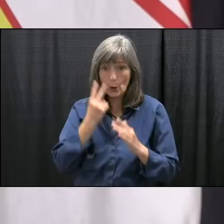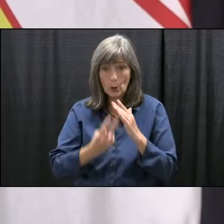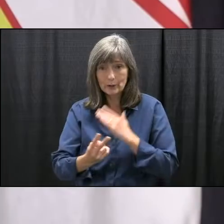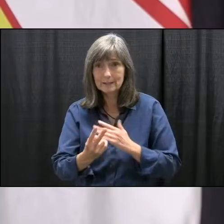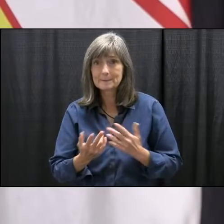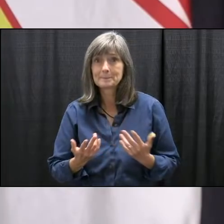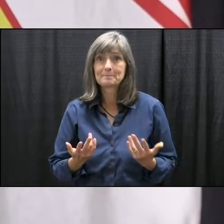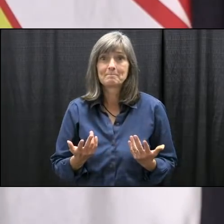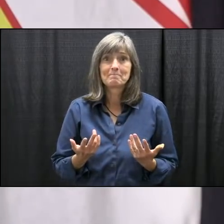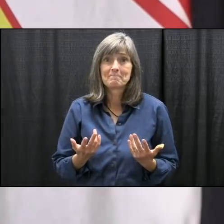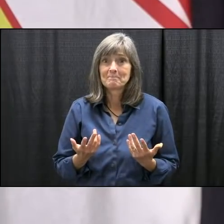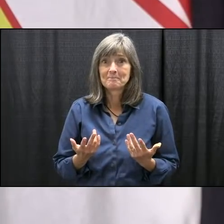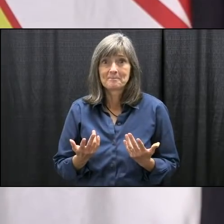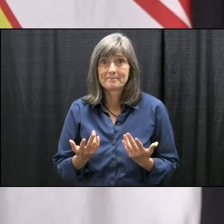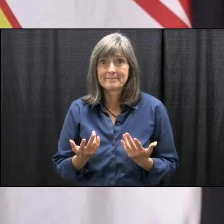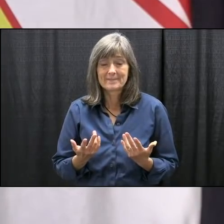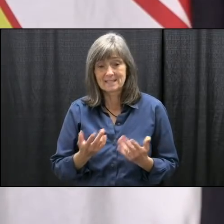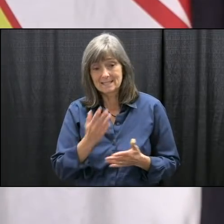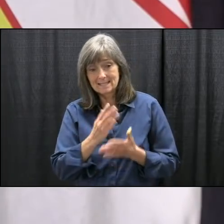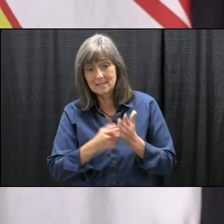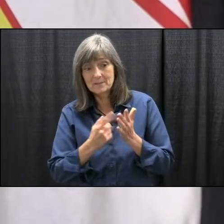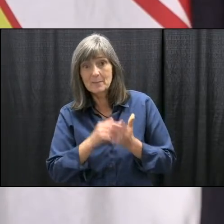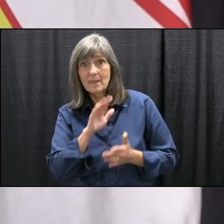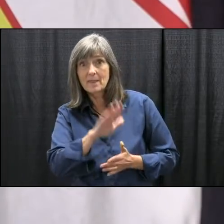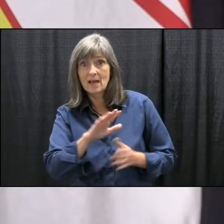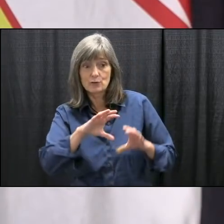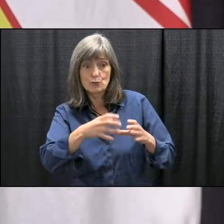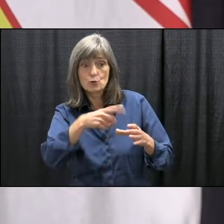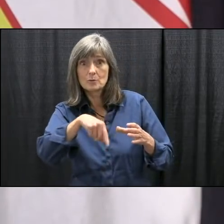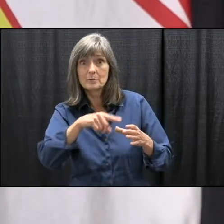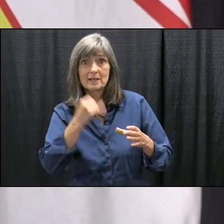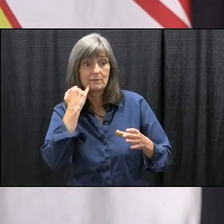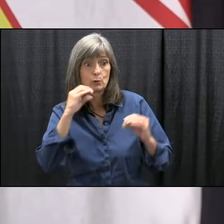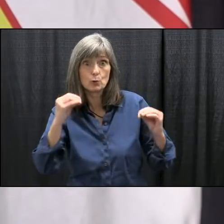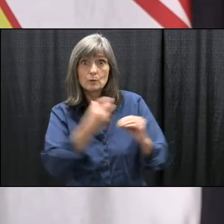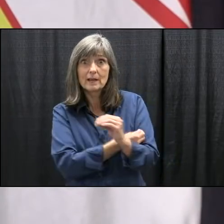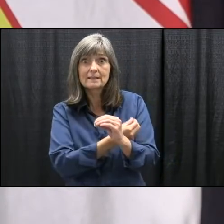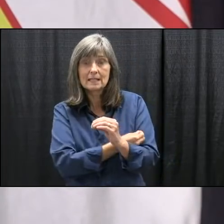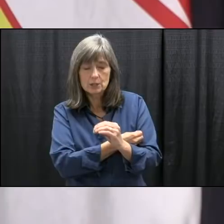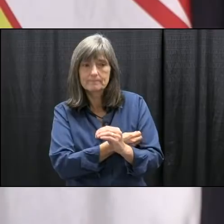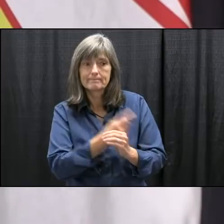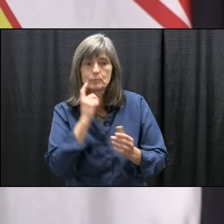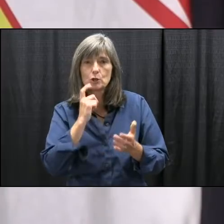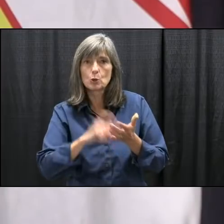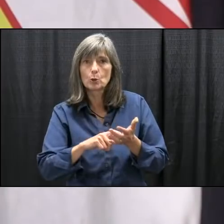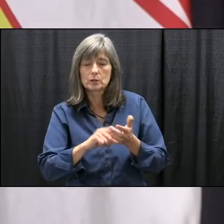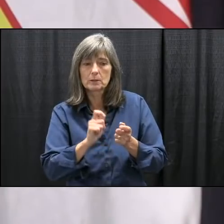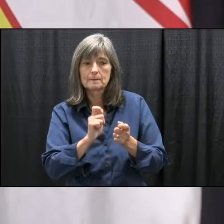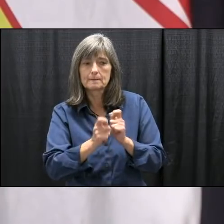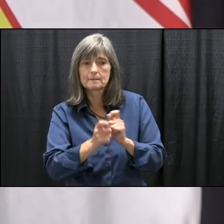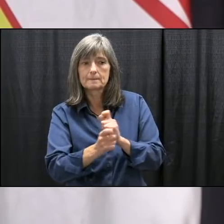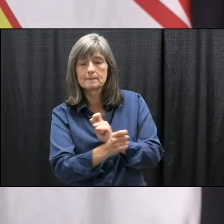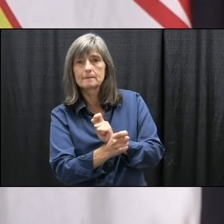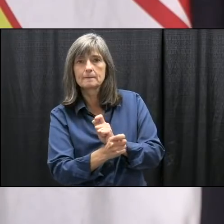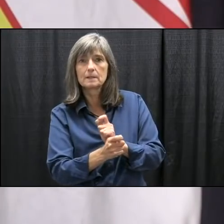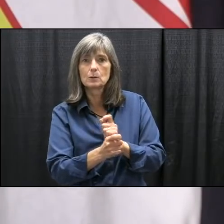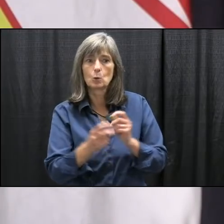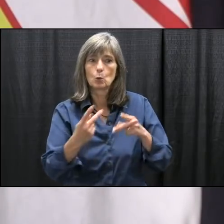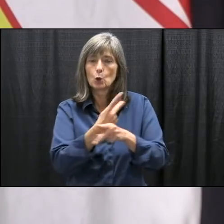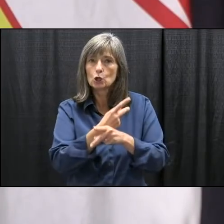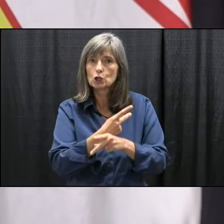SARS-CoV-2 were to run in these populations, sometimes you do get breakthrough variants that are more